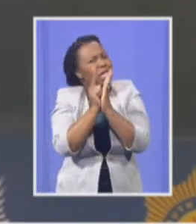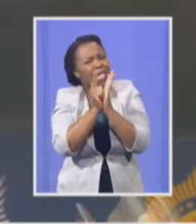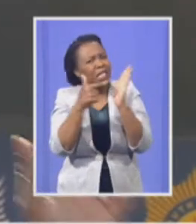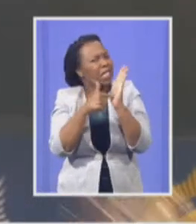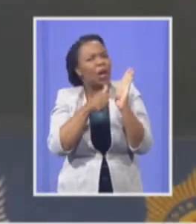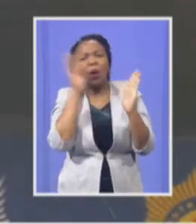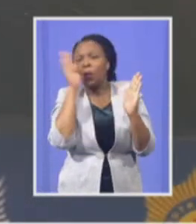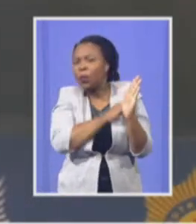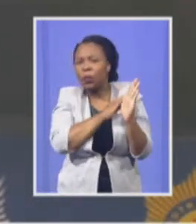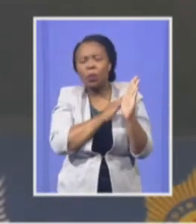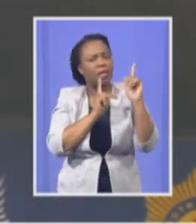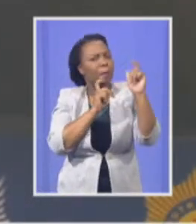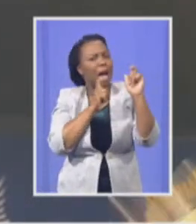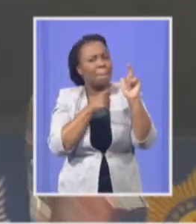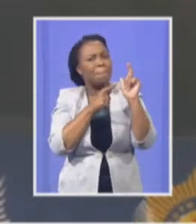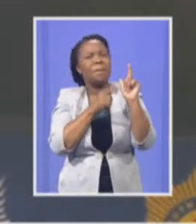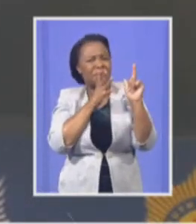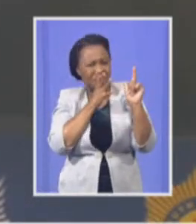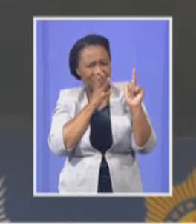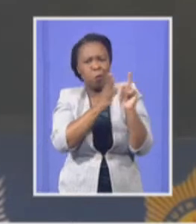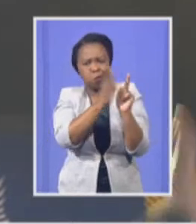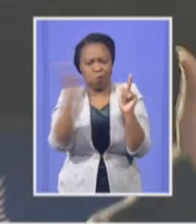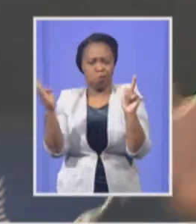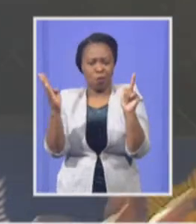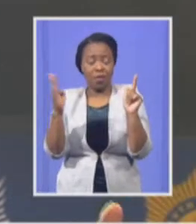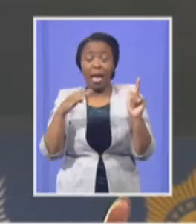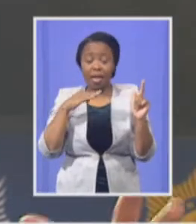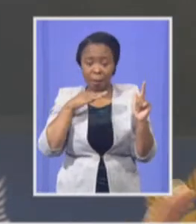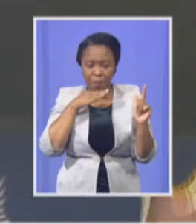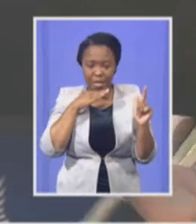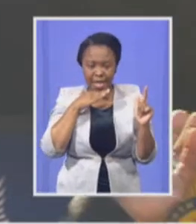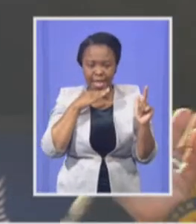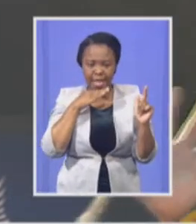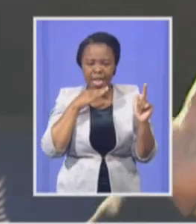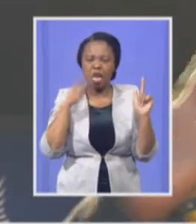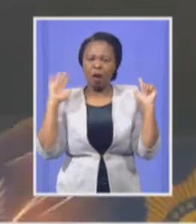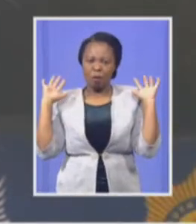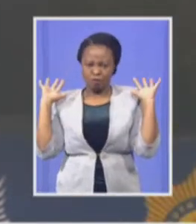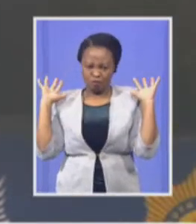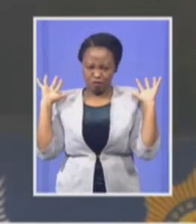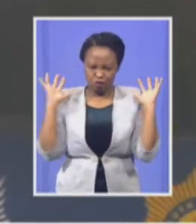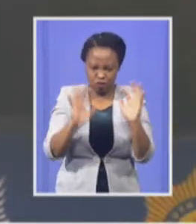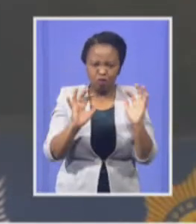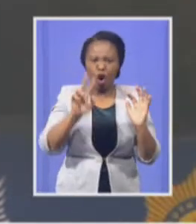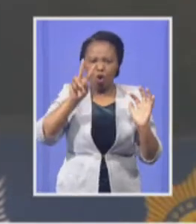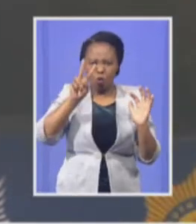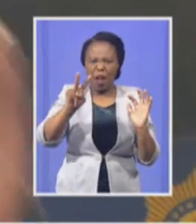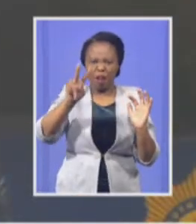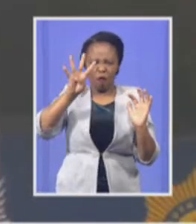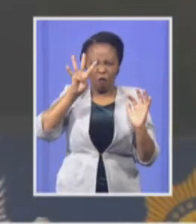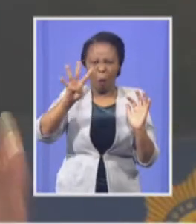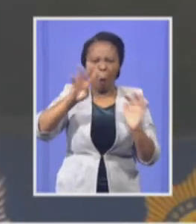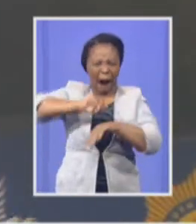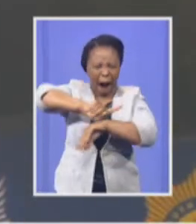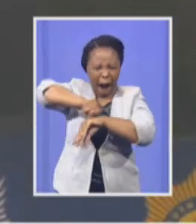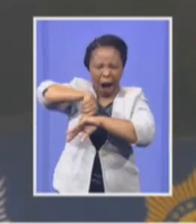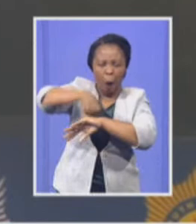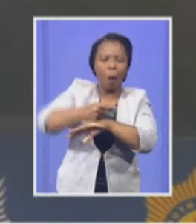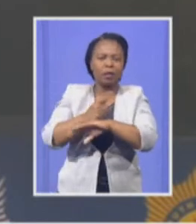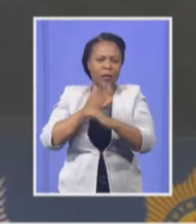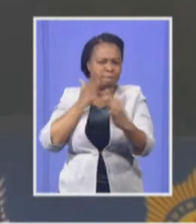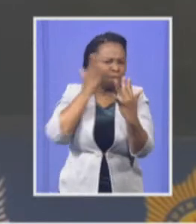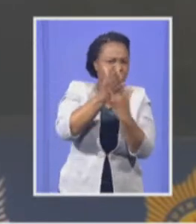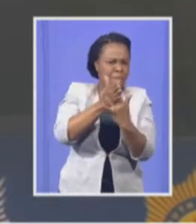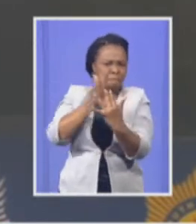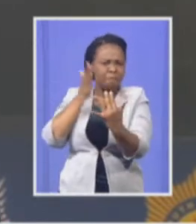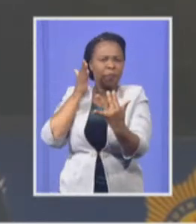ziningi. Therefore kuzofanele ke nithi mbo nibe no 24 hours nje door to door, mantras